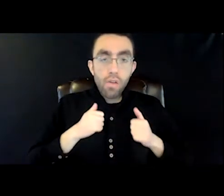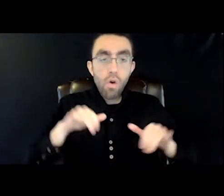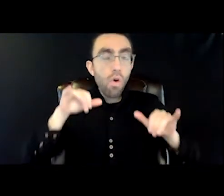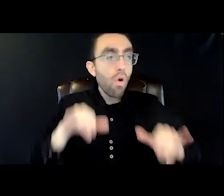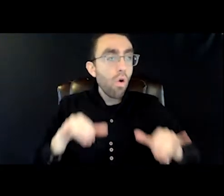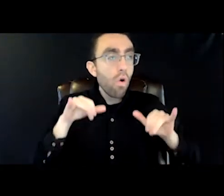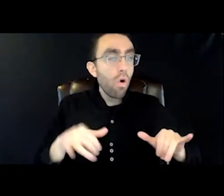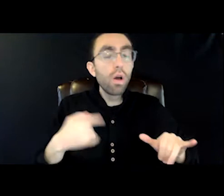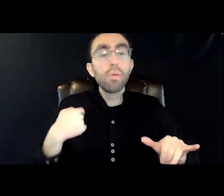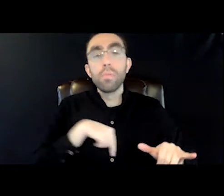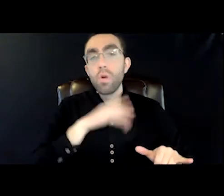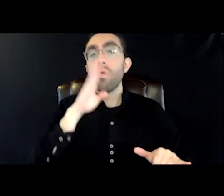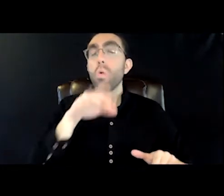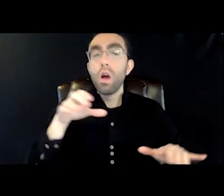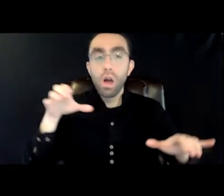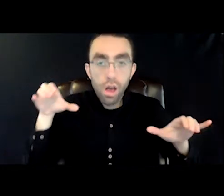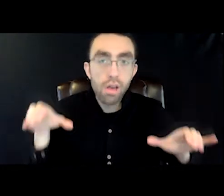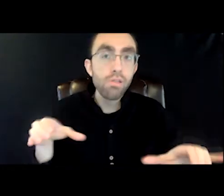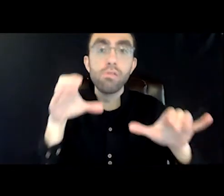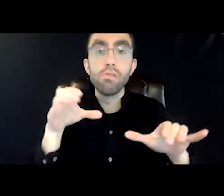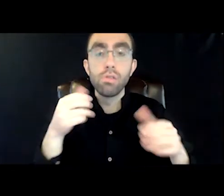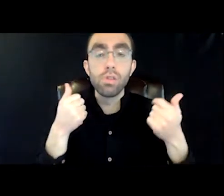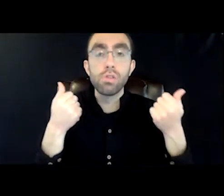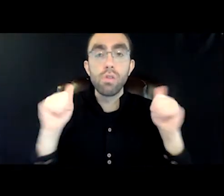likely to take action and to show up.